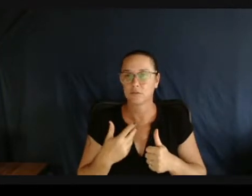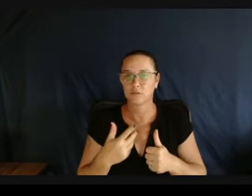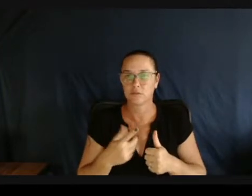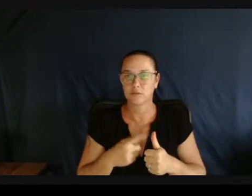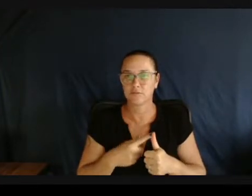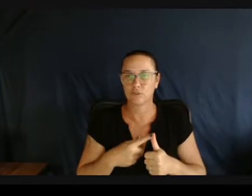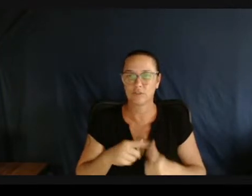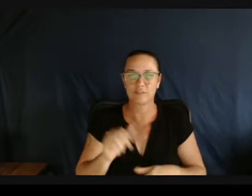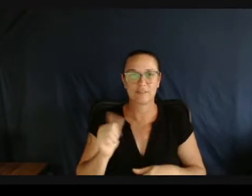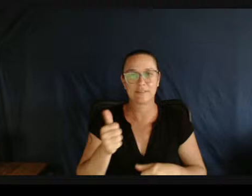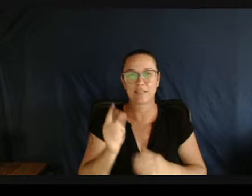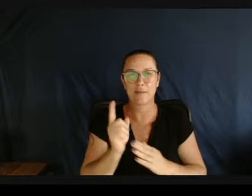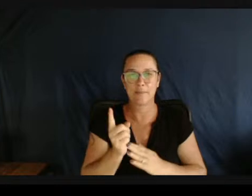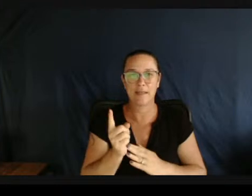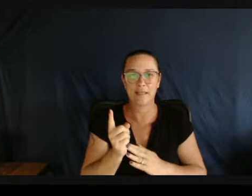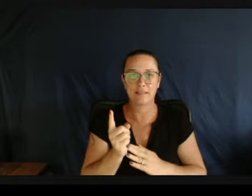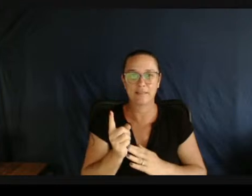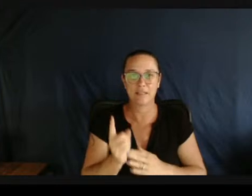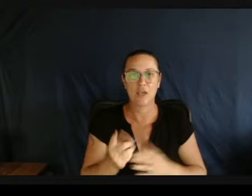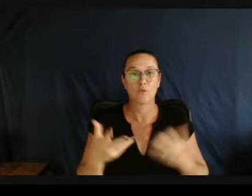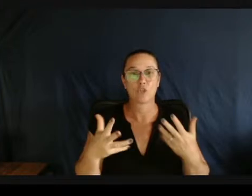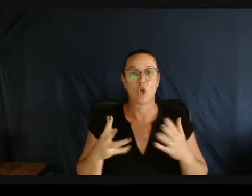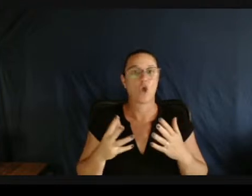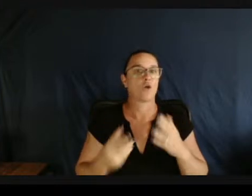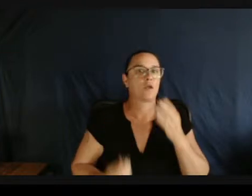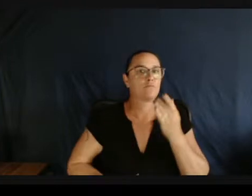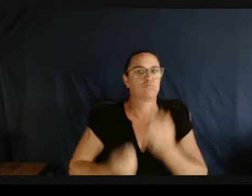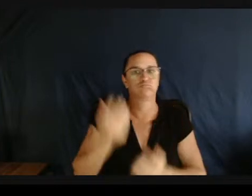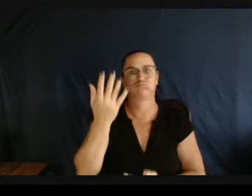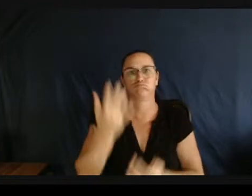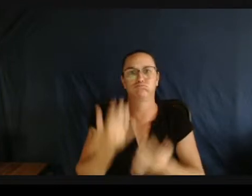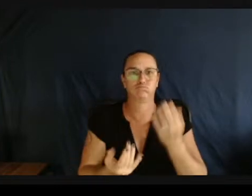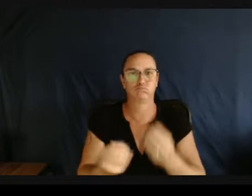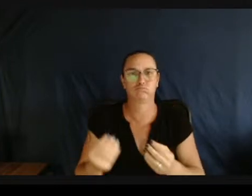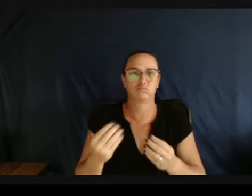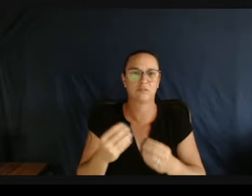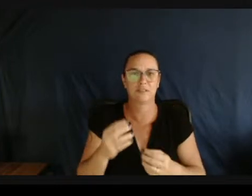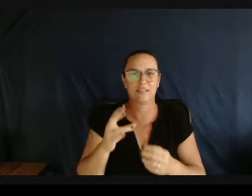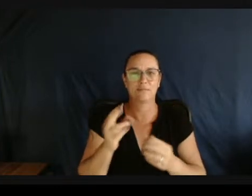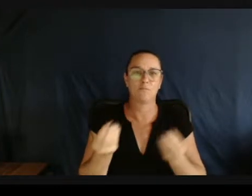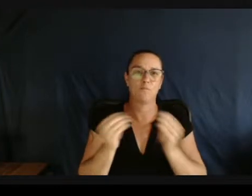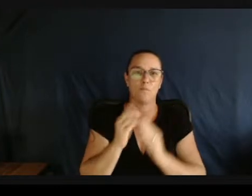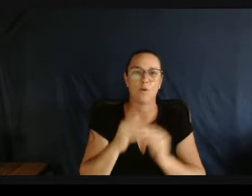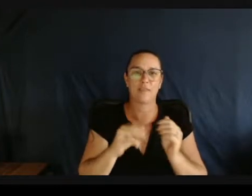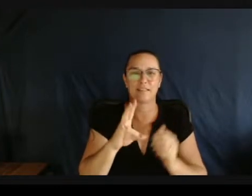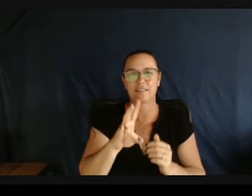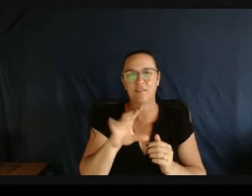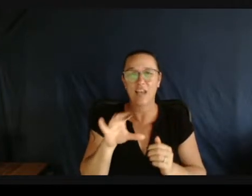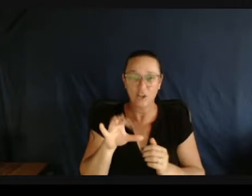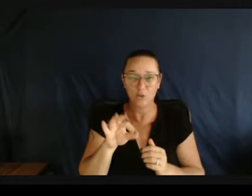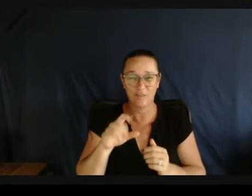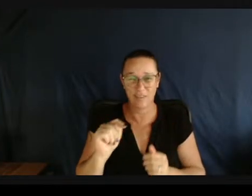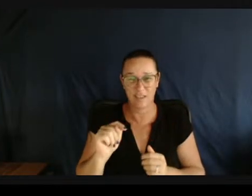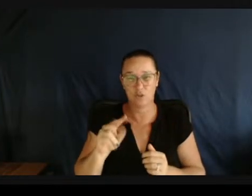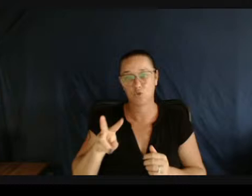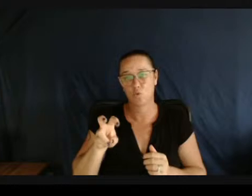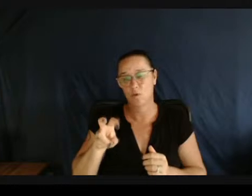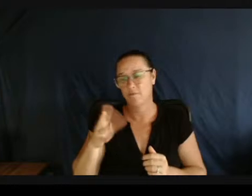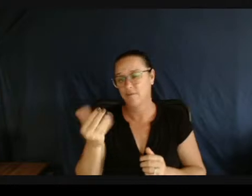10 minutes, the fountains had already grown to 700 feet, 215 meters there.